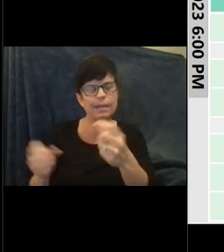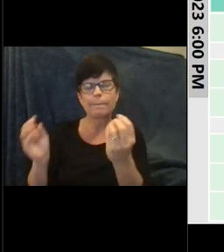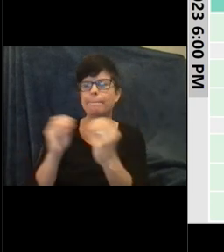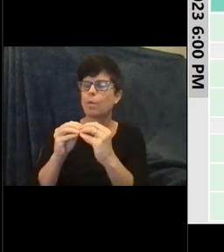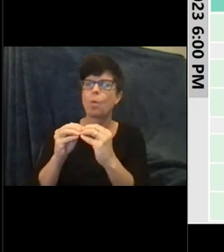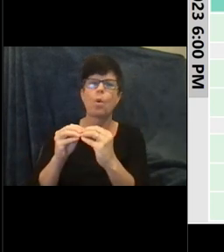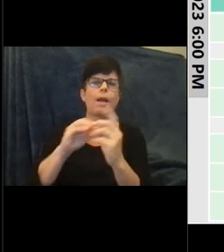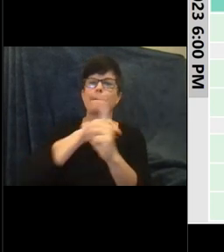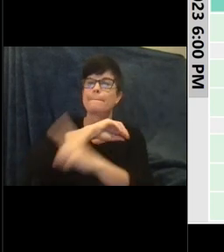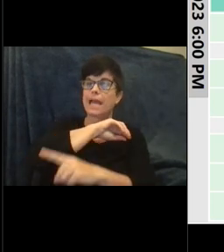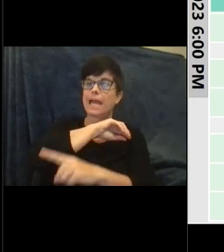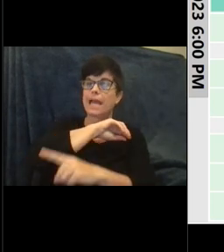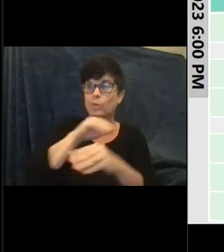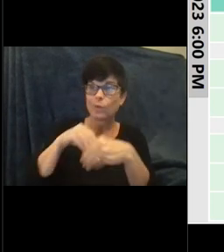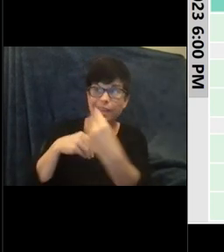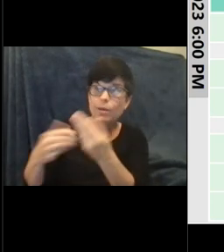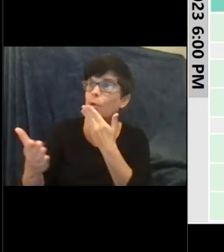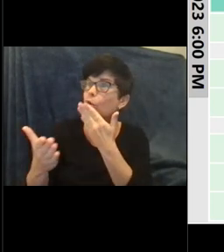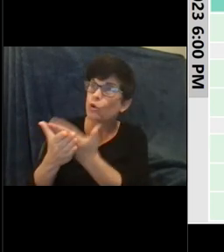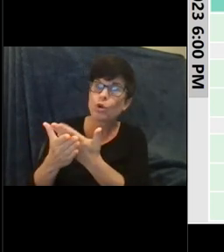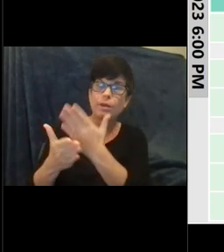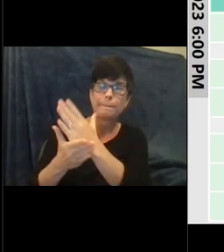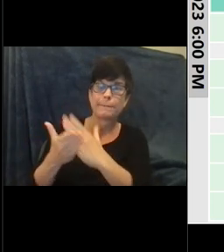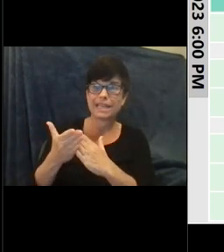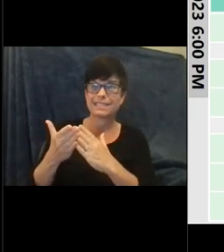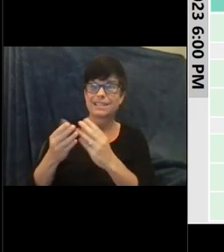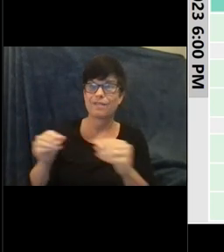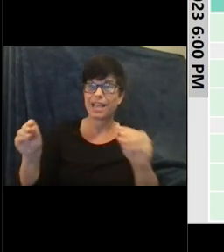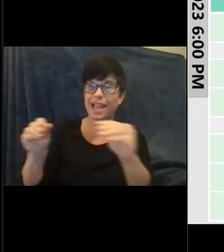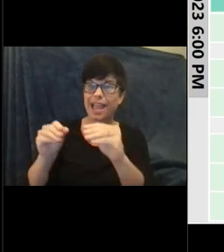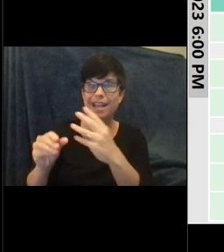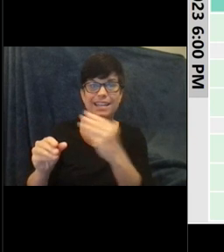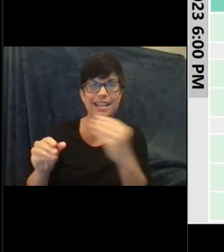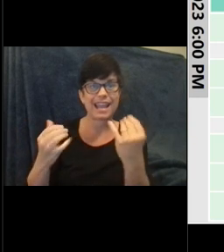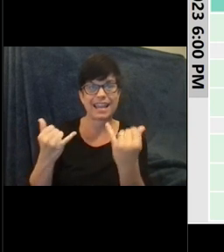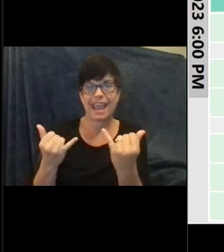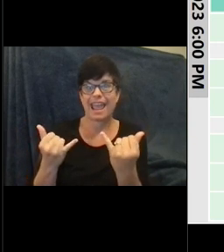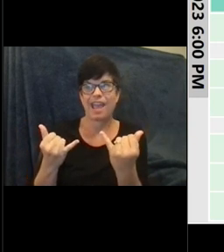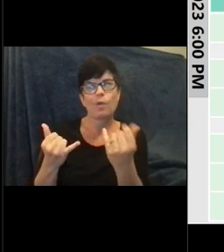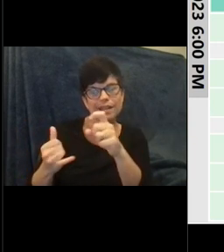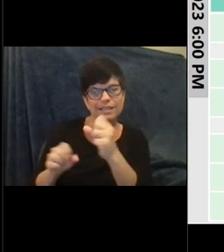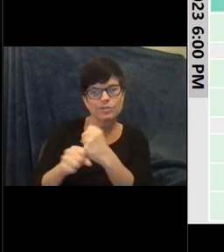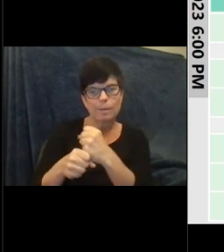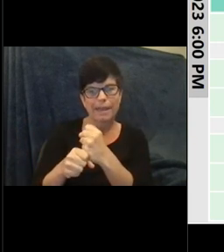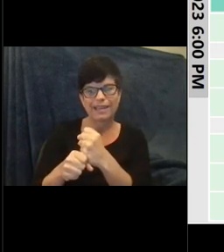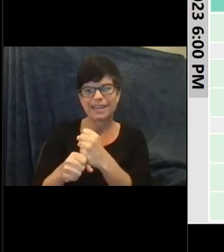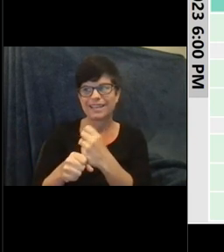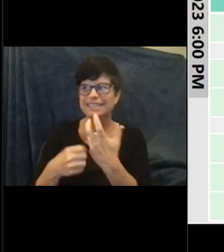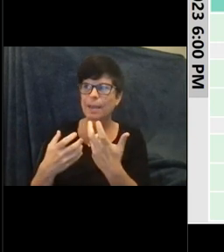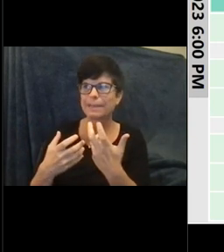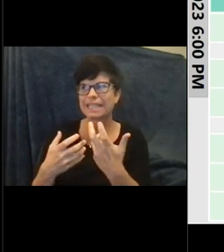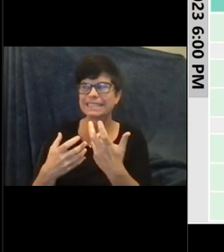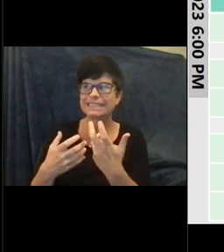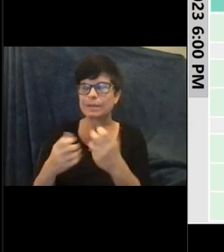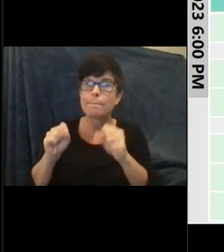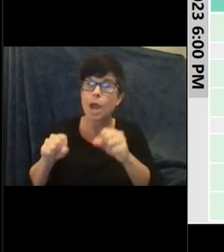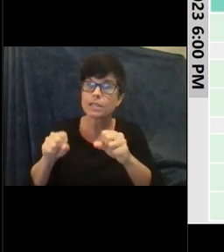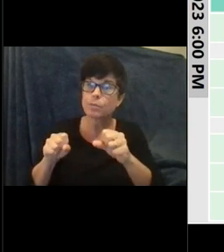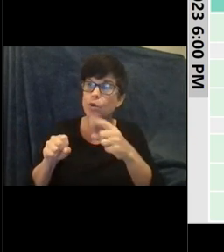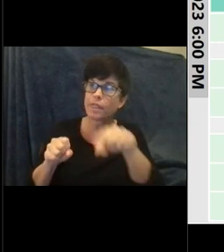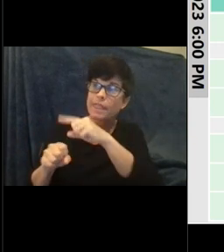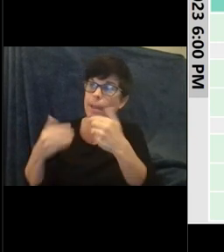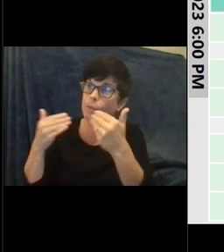good piece of land, and we need to make it viable that they move forward and not keep